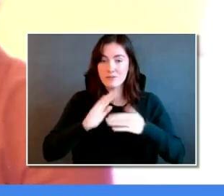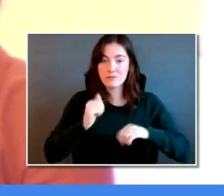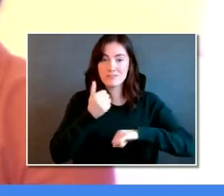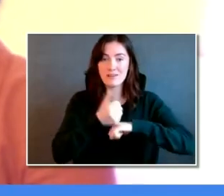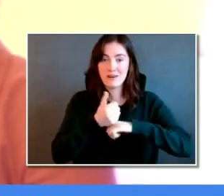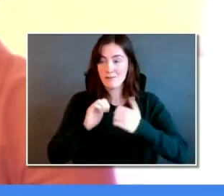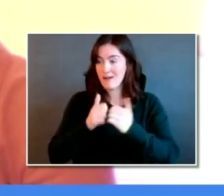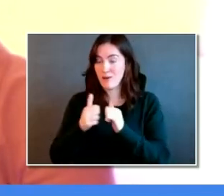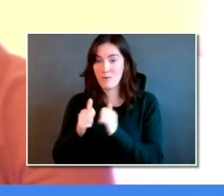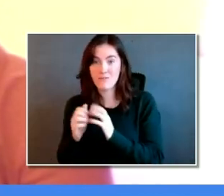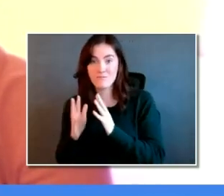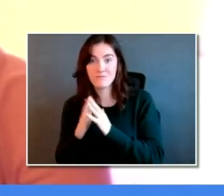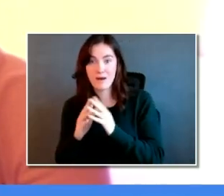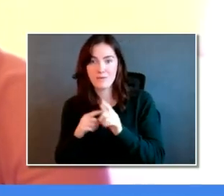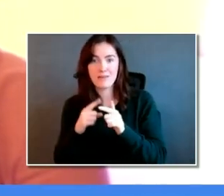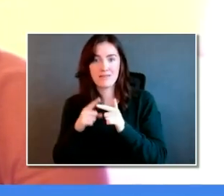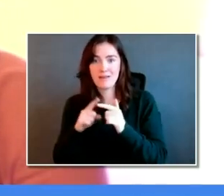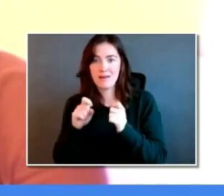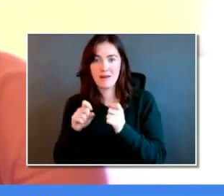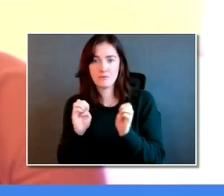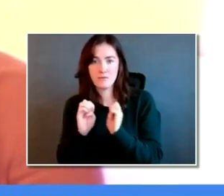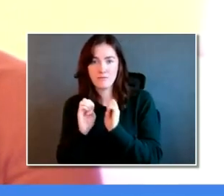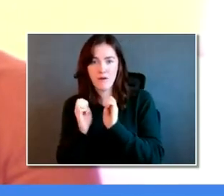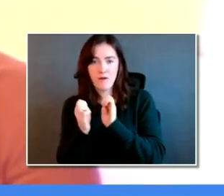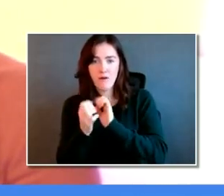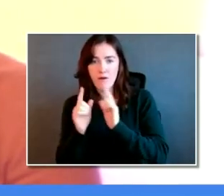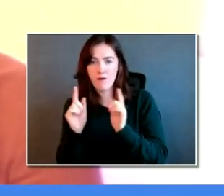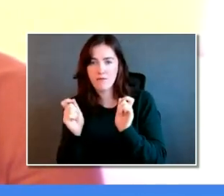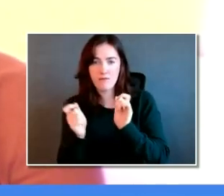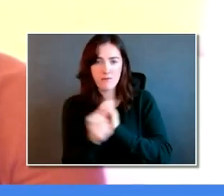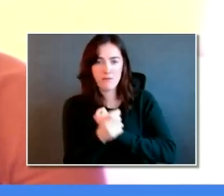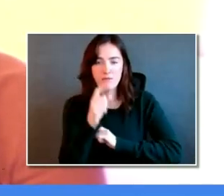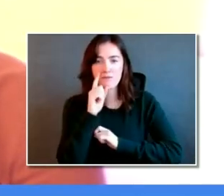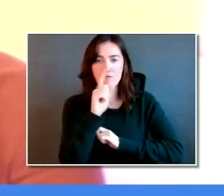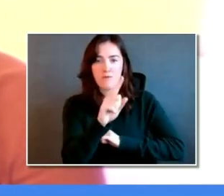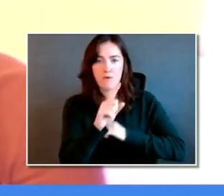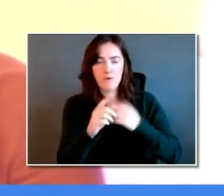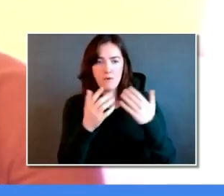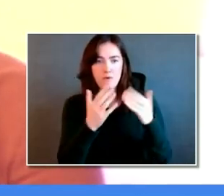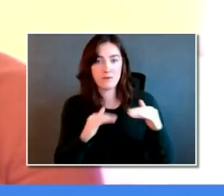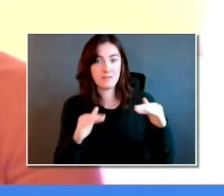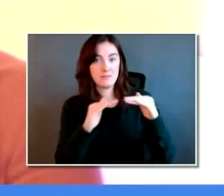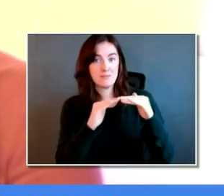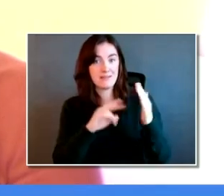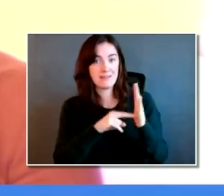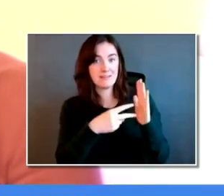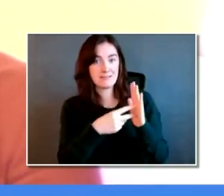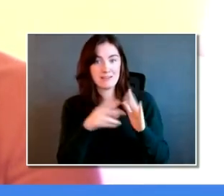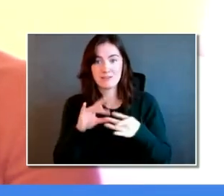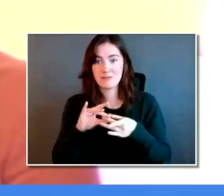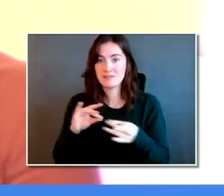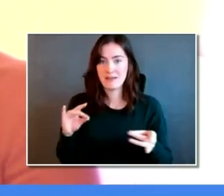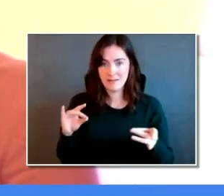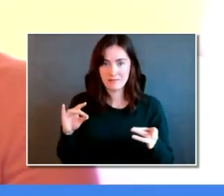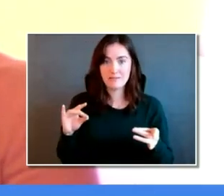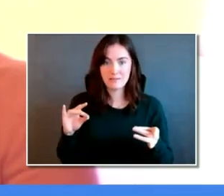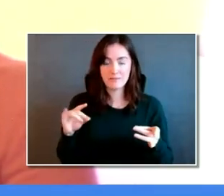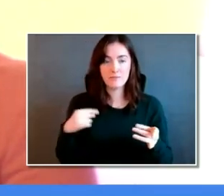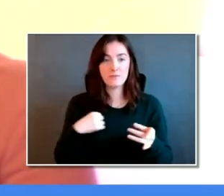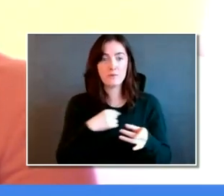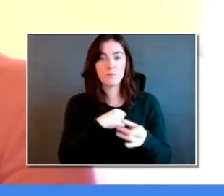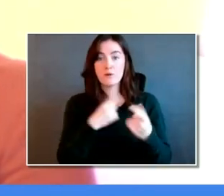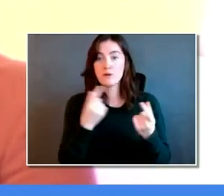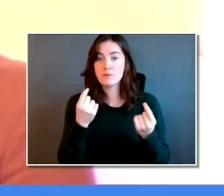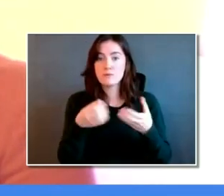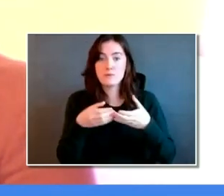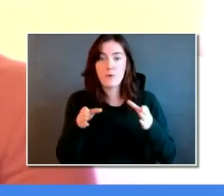had to be evolved to meet the intention that was stated then, was that we would open access to